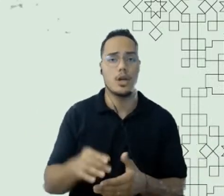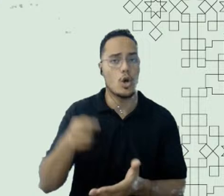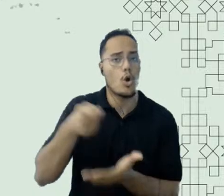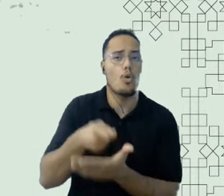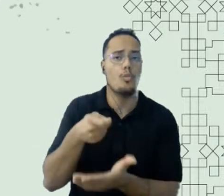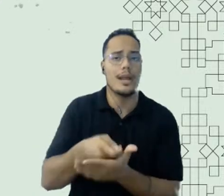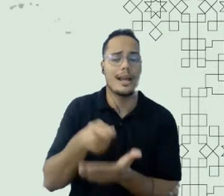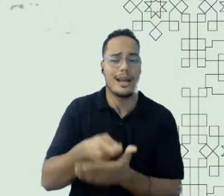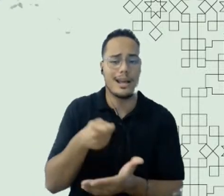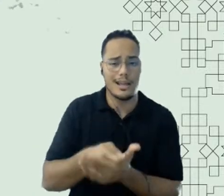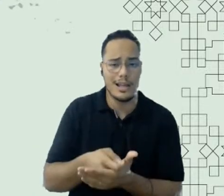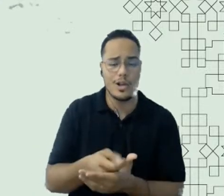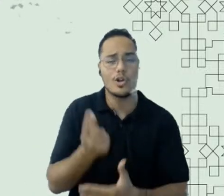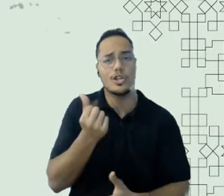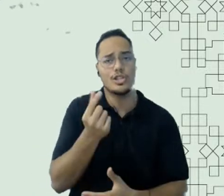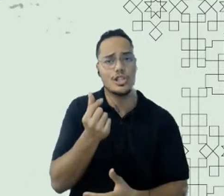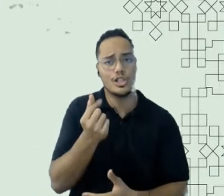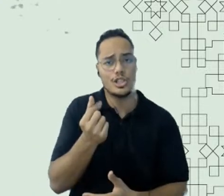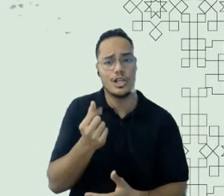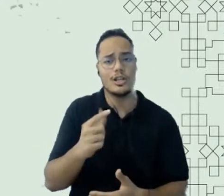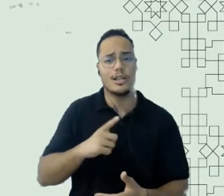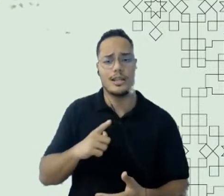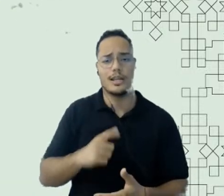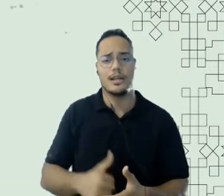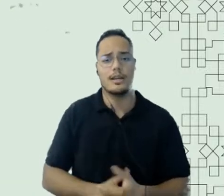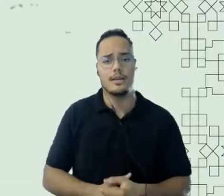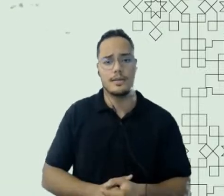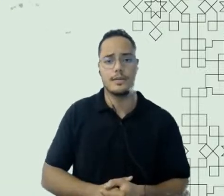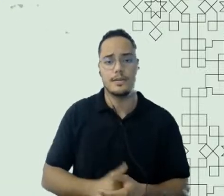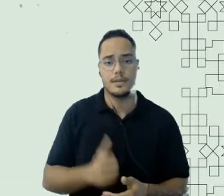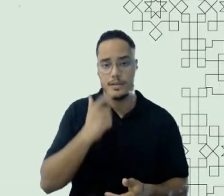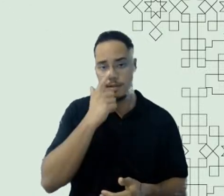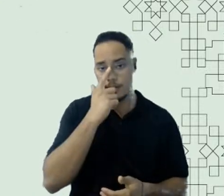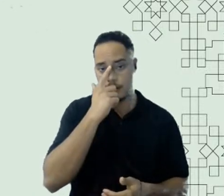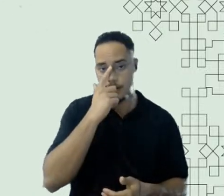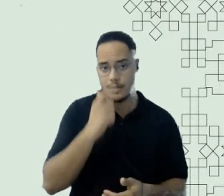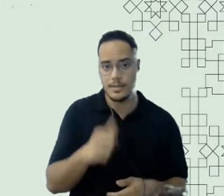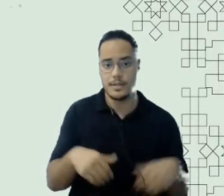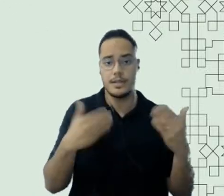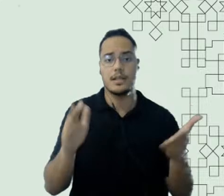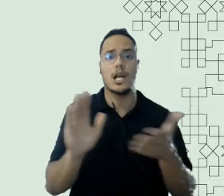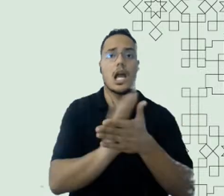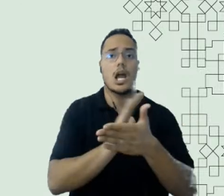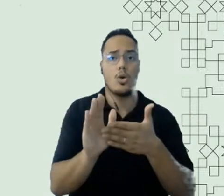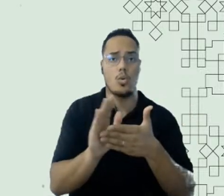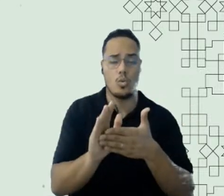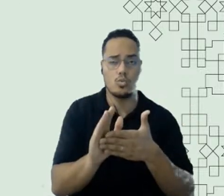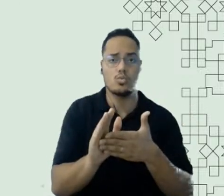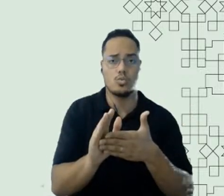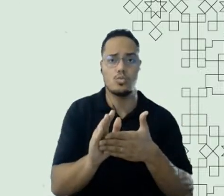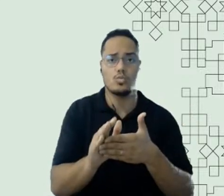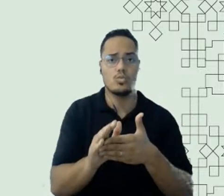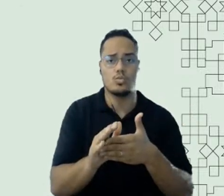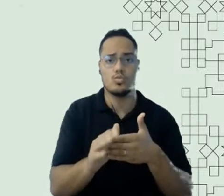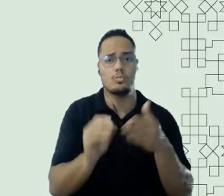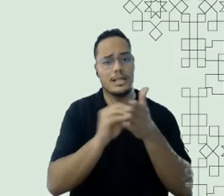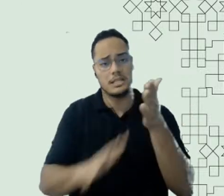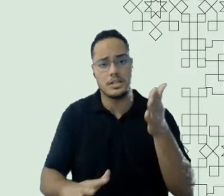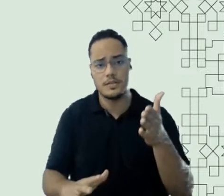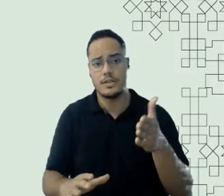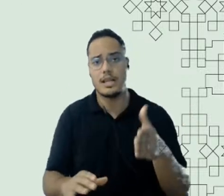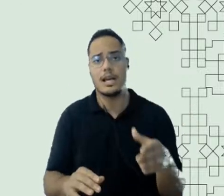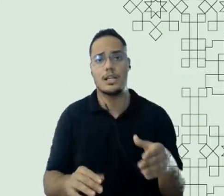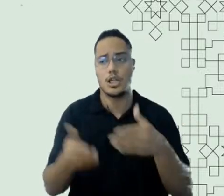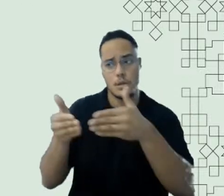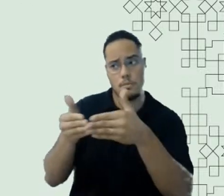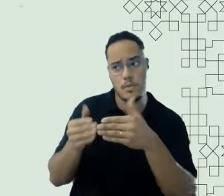for permission, but they would pay. But here, for instance, I know that Hollywood industry objected